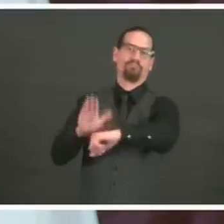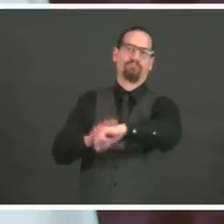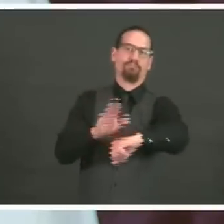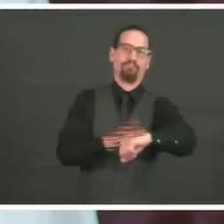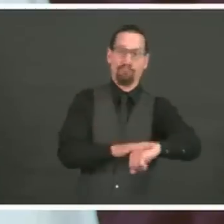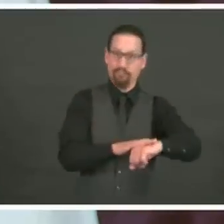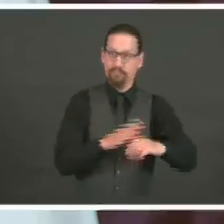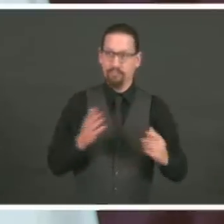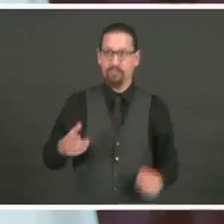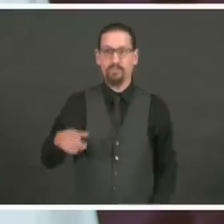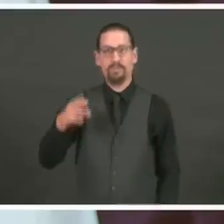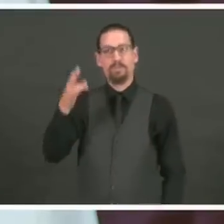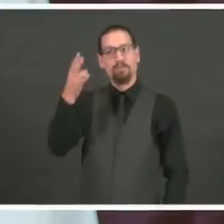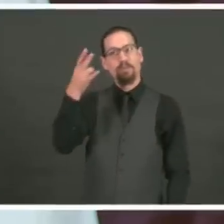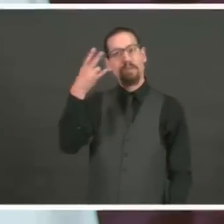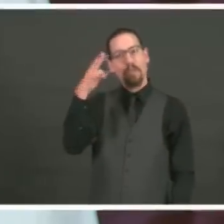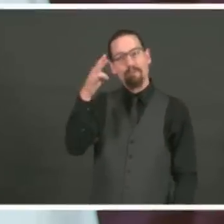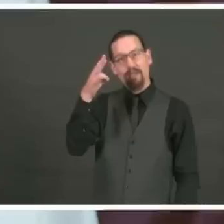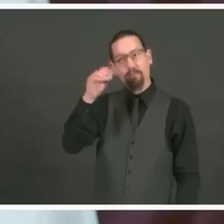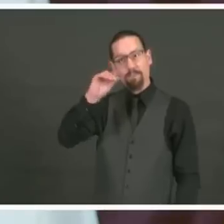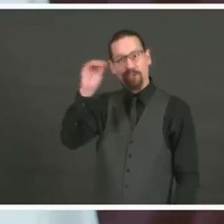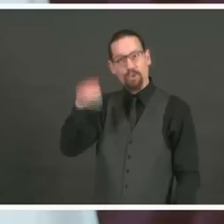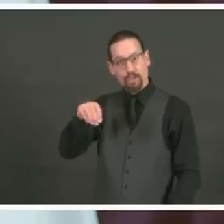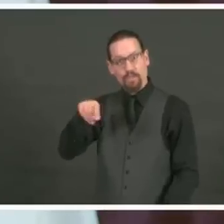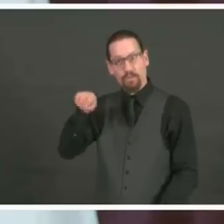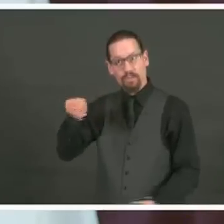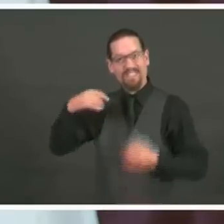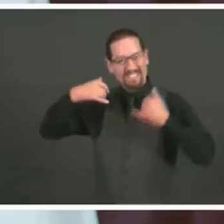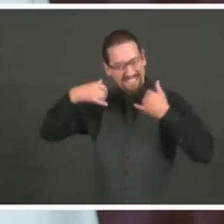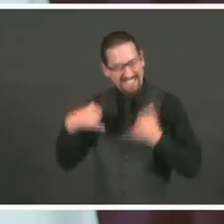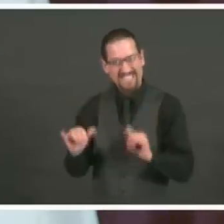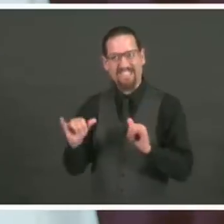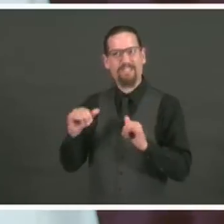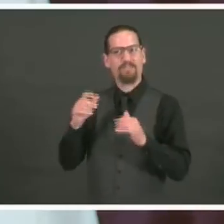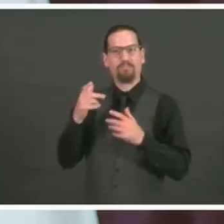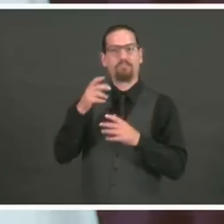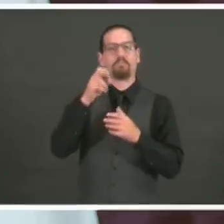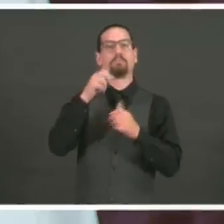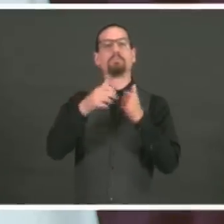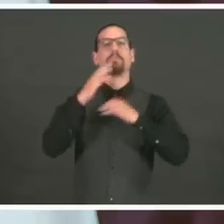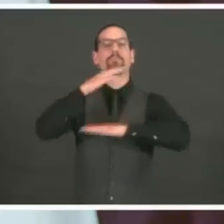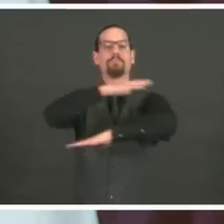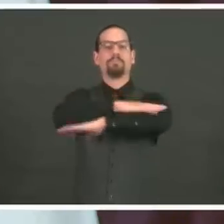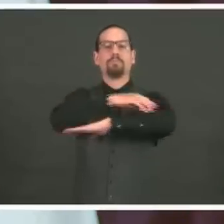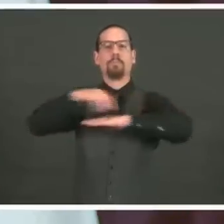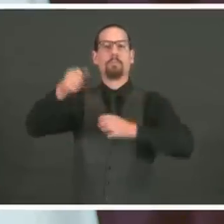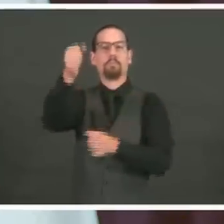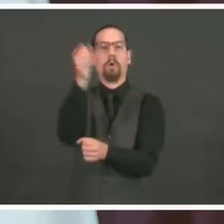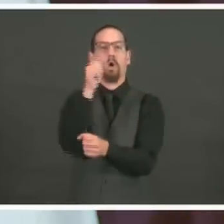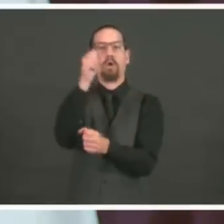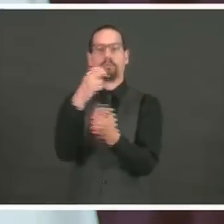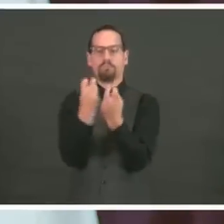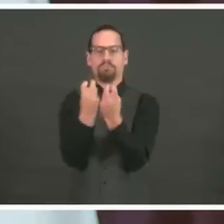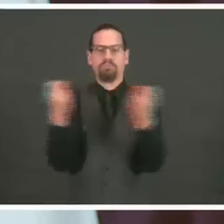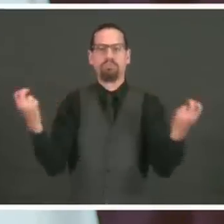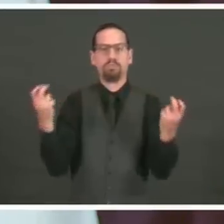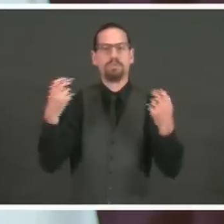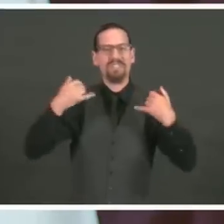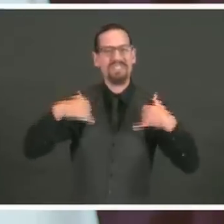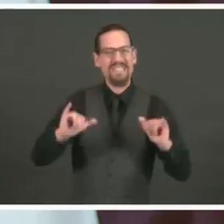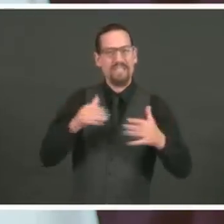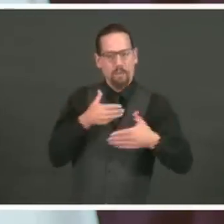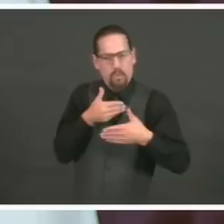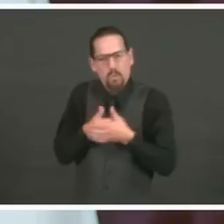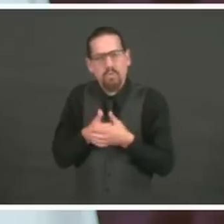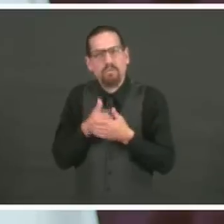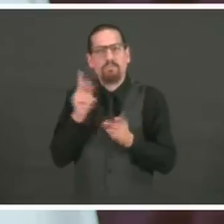customers too close to bartenders. So again, it's pretty simple. You shouldn't be operating